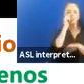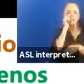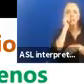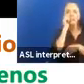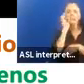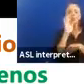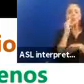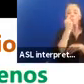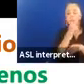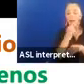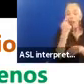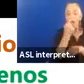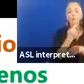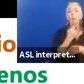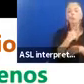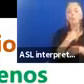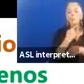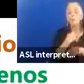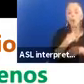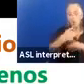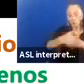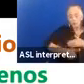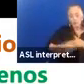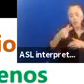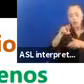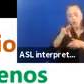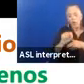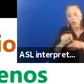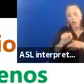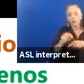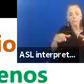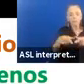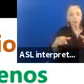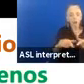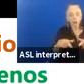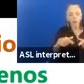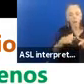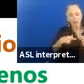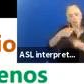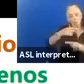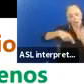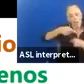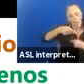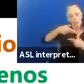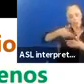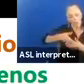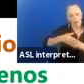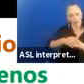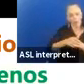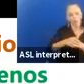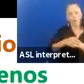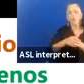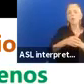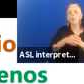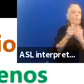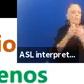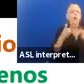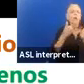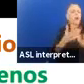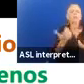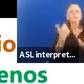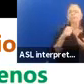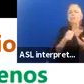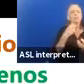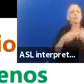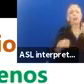your throat or your gut or in your vagina, and most of the time I'm there without causing anyone any